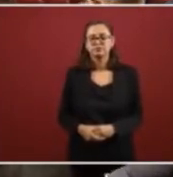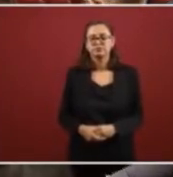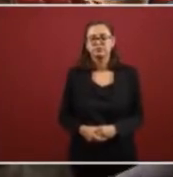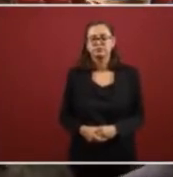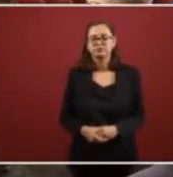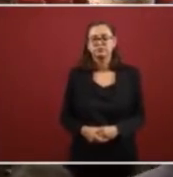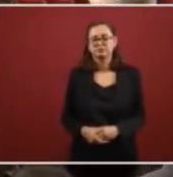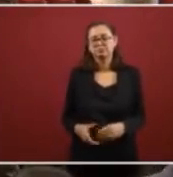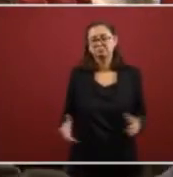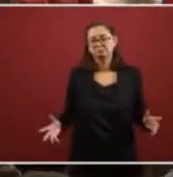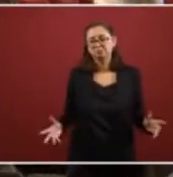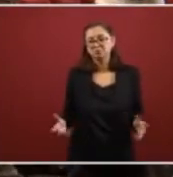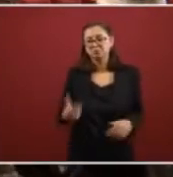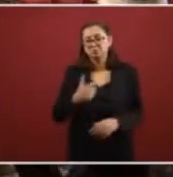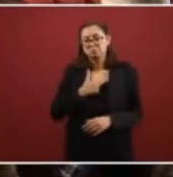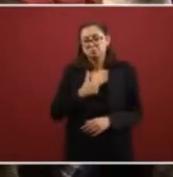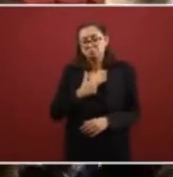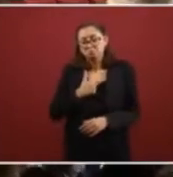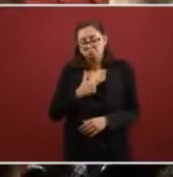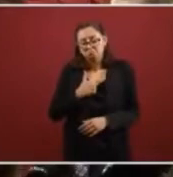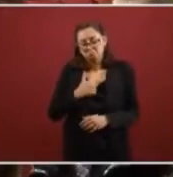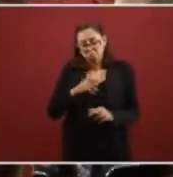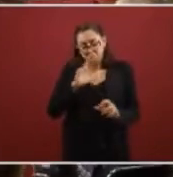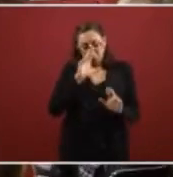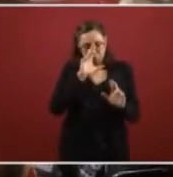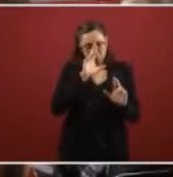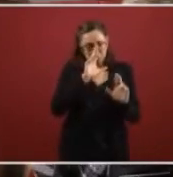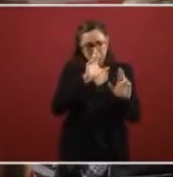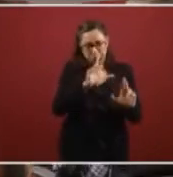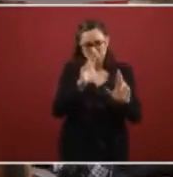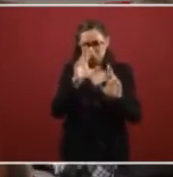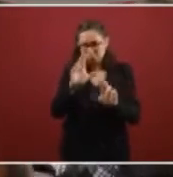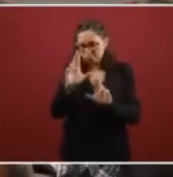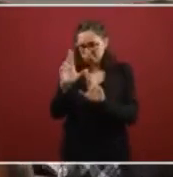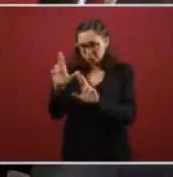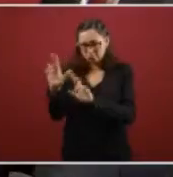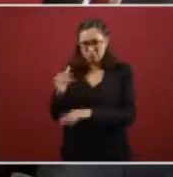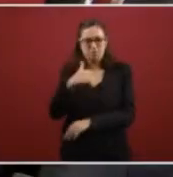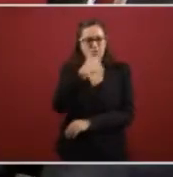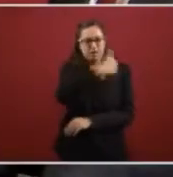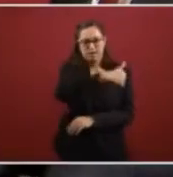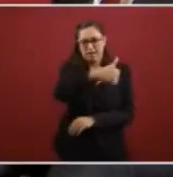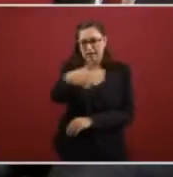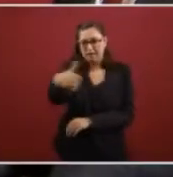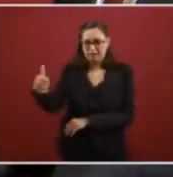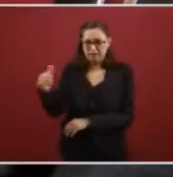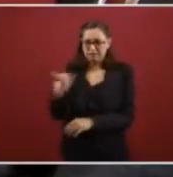But I am very respectful. However,